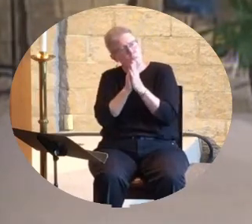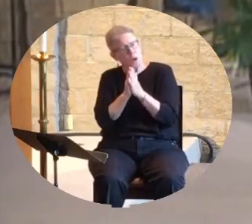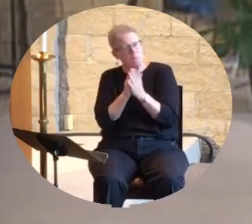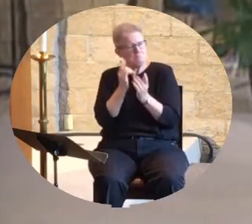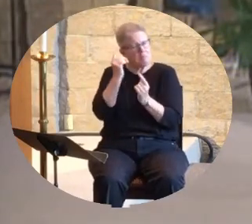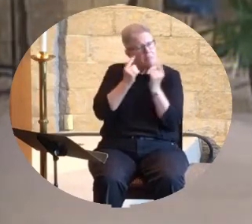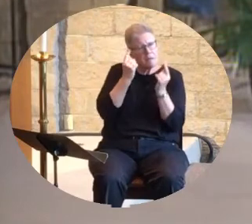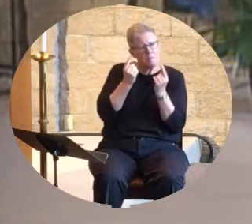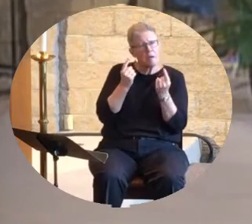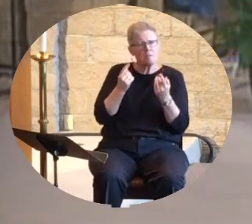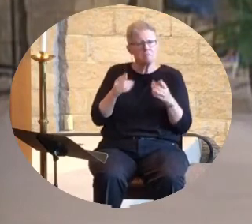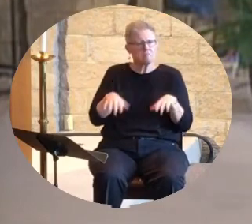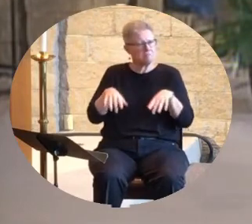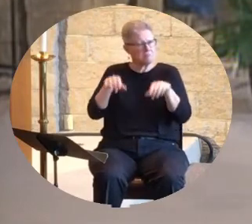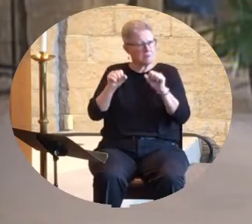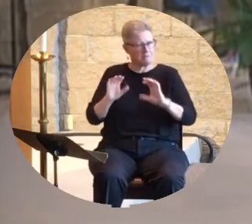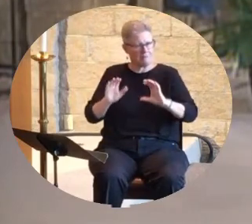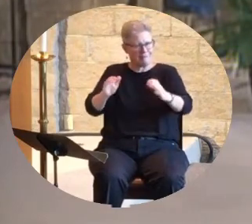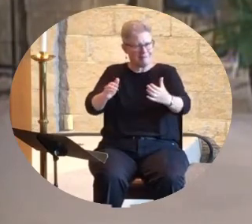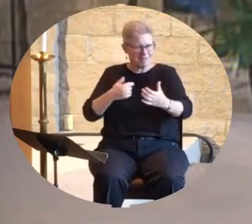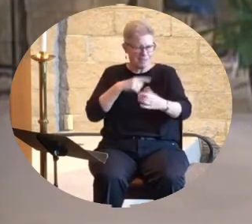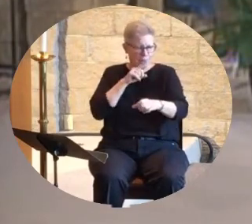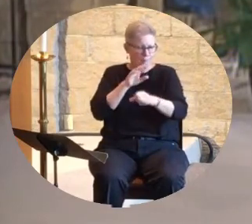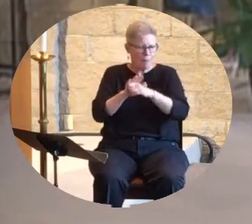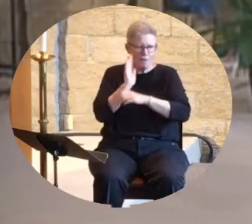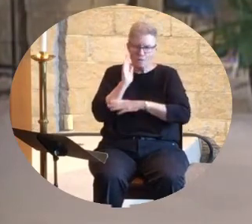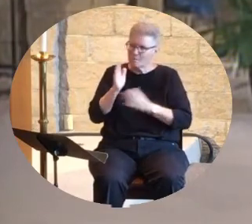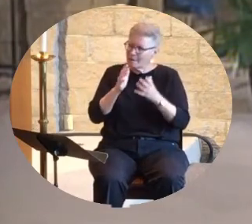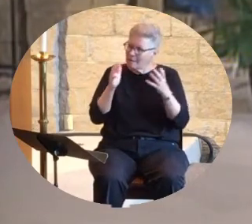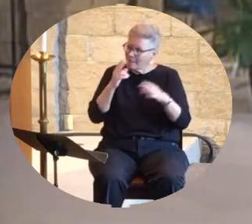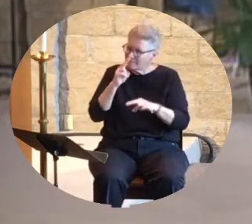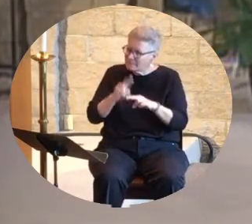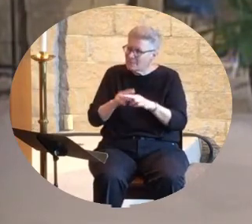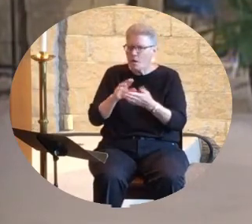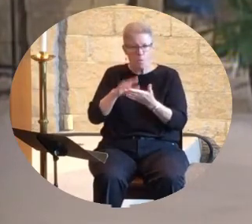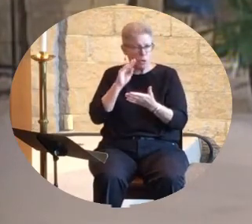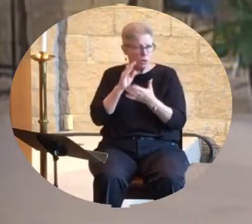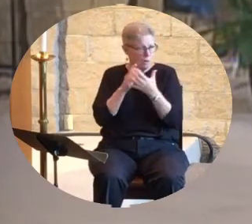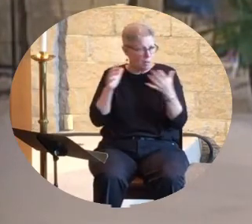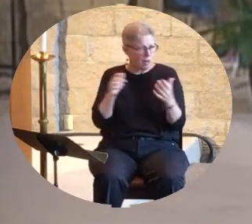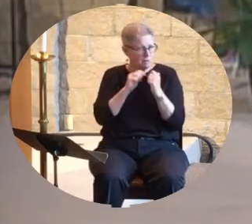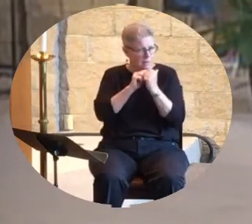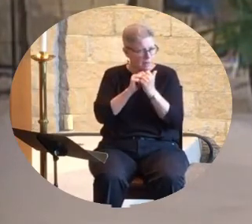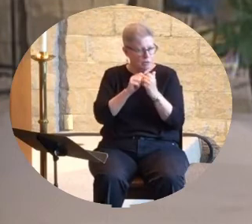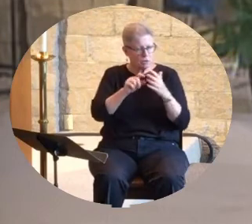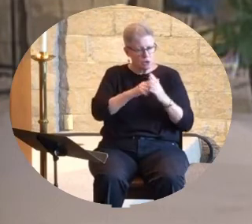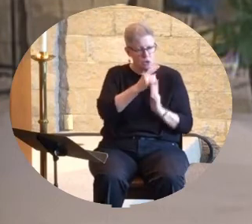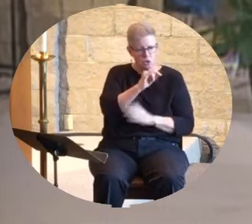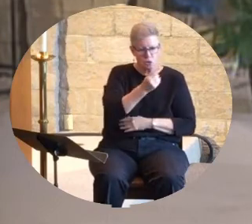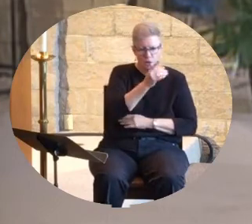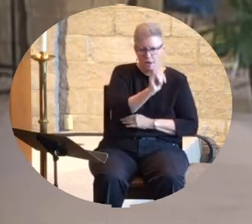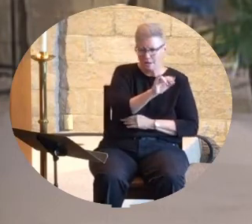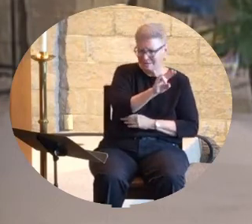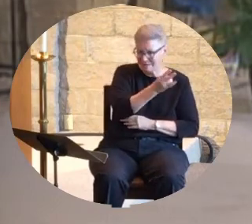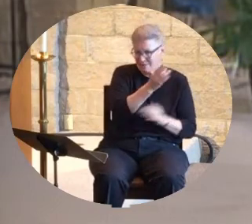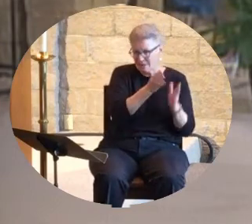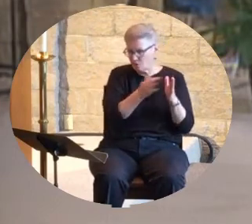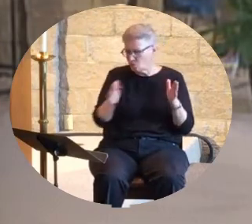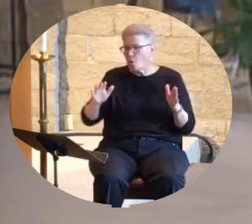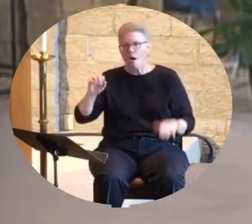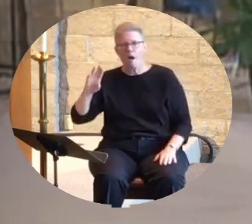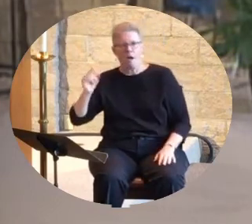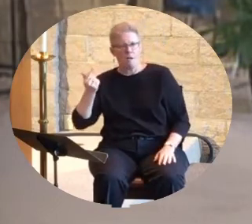can assure you that it will be a lot of fun. We'll learn a lot of things together. And that begins on July the 7th through August the 25th.